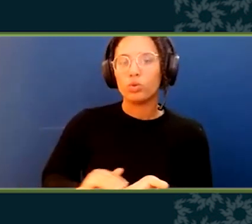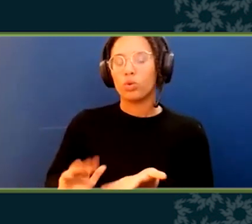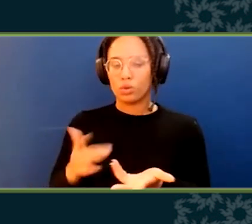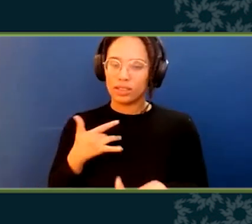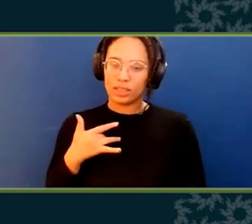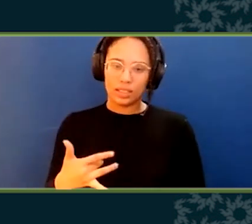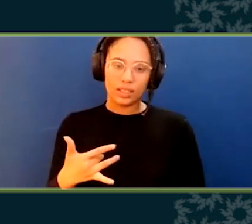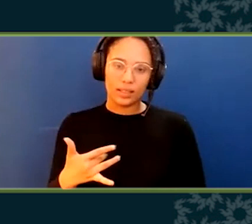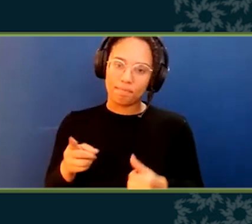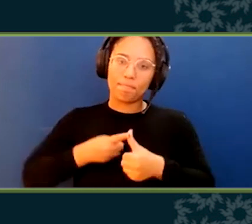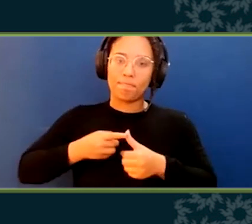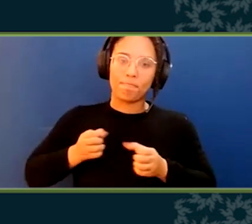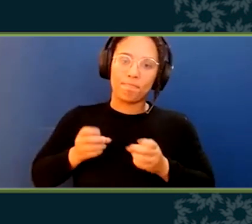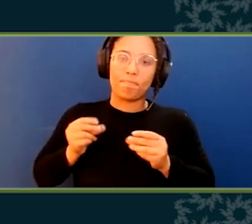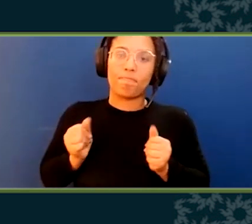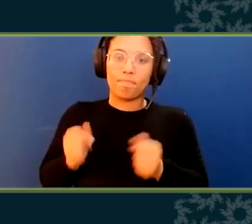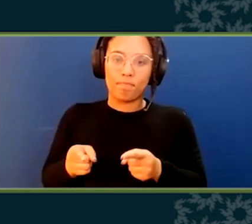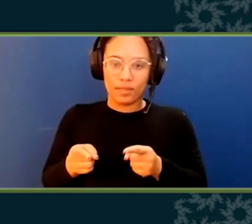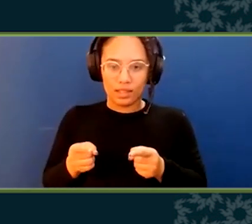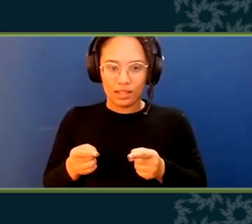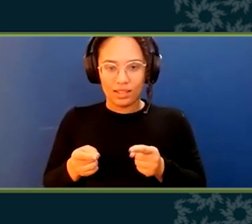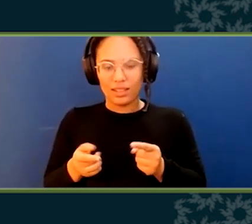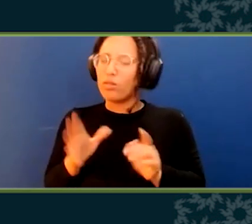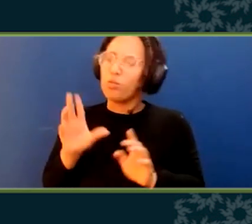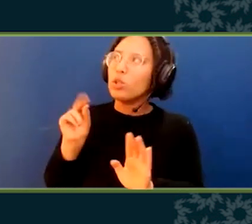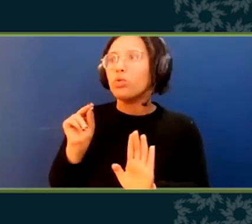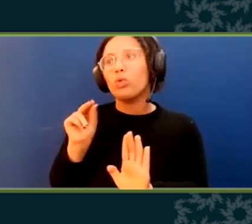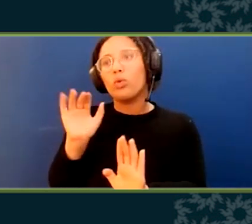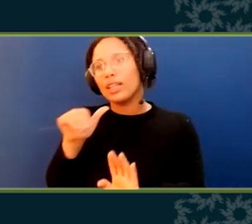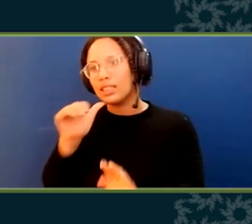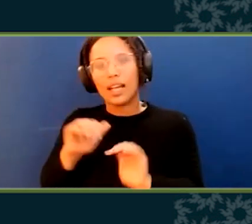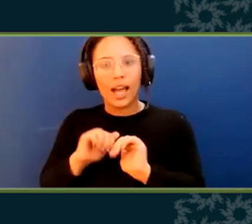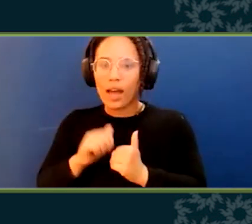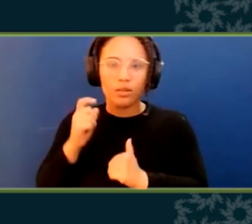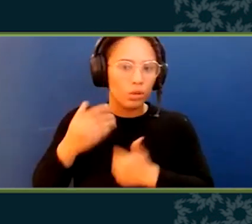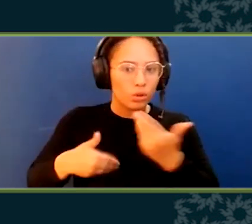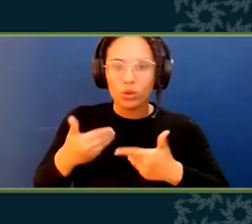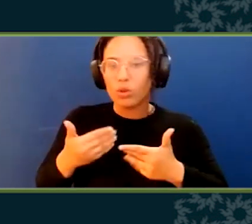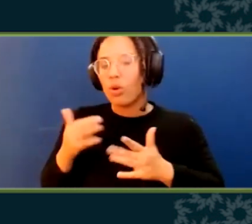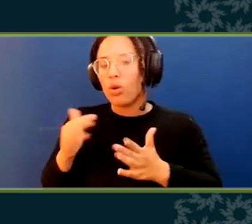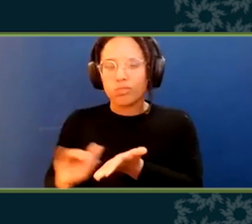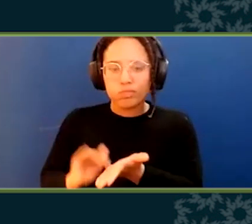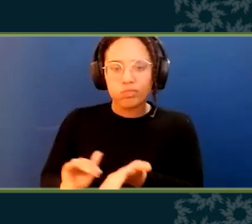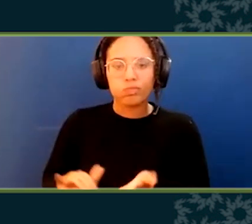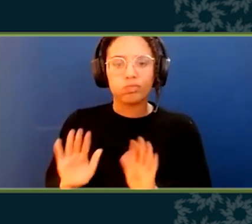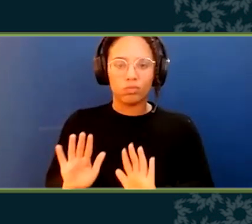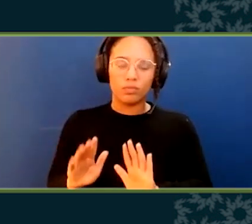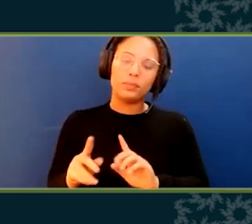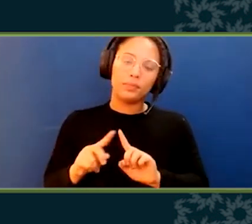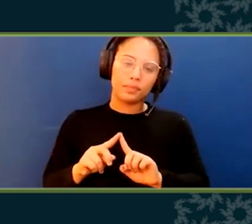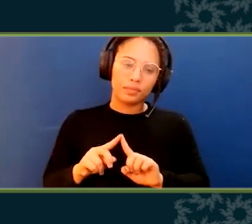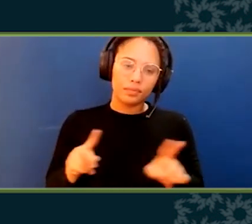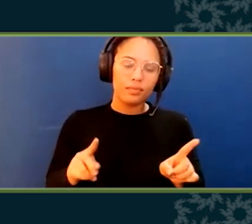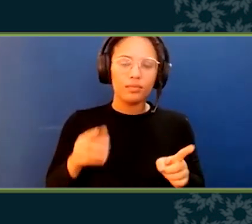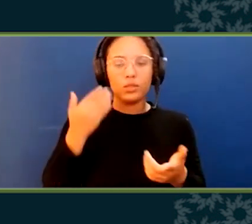intention, and oh, that's not how it was supposed to go. But maybe if you just, to Manal and